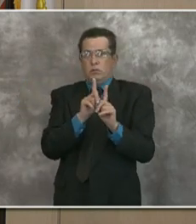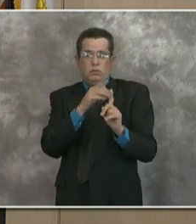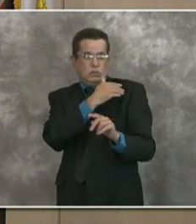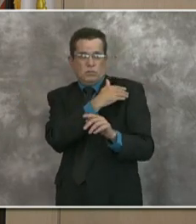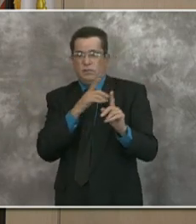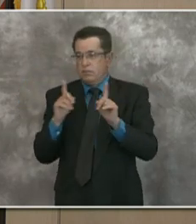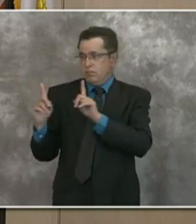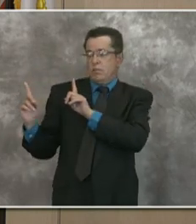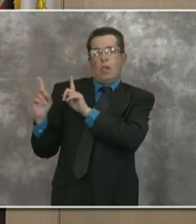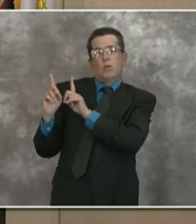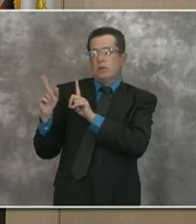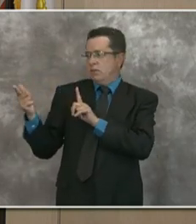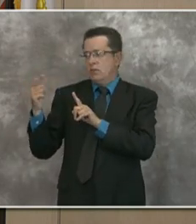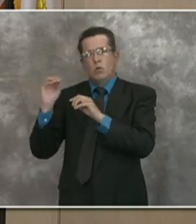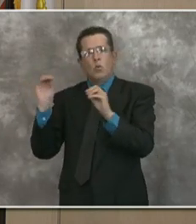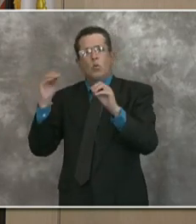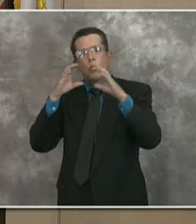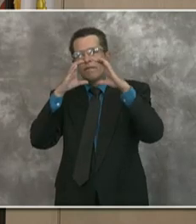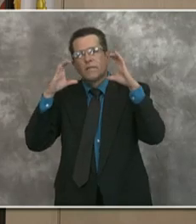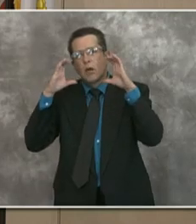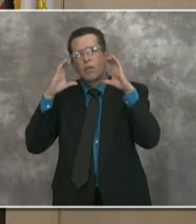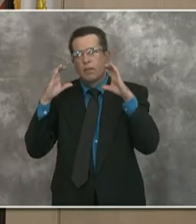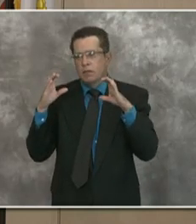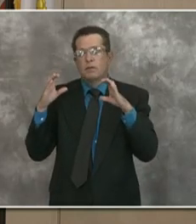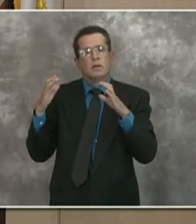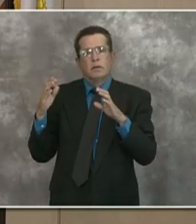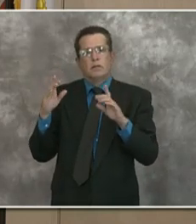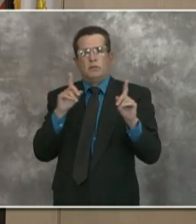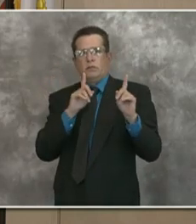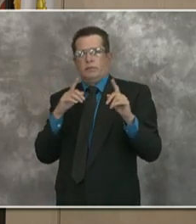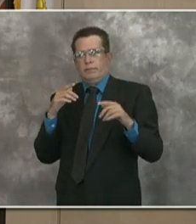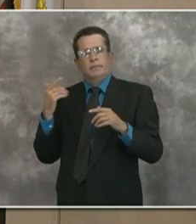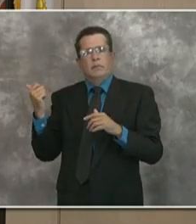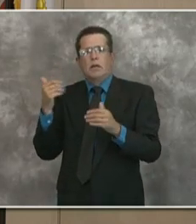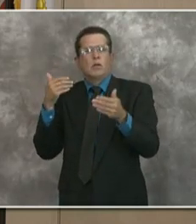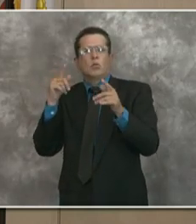not wearing face coverings, and certainly shoulder to shoulder does not